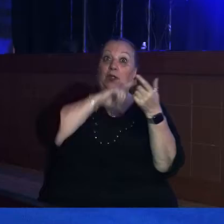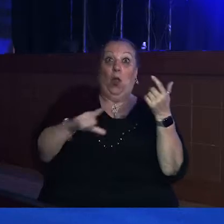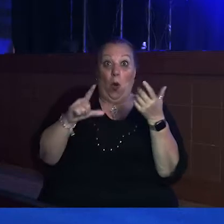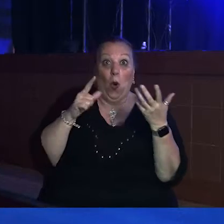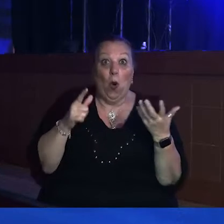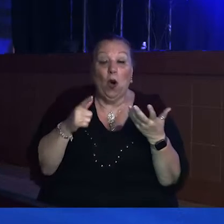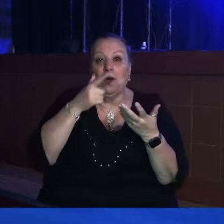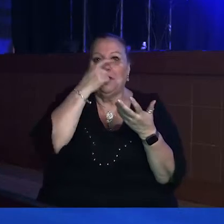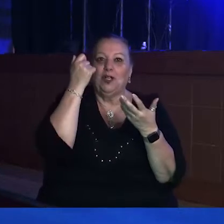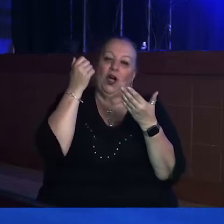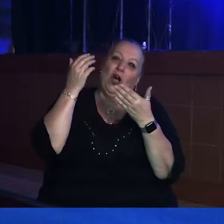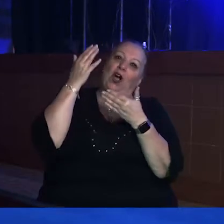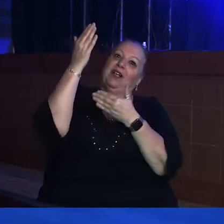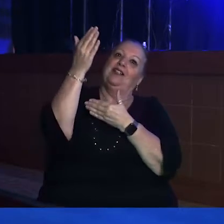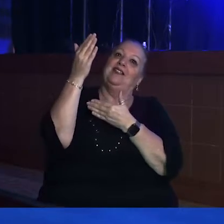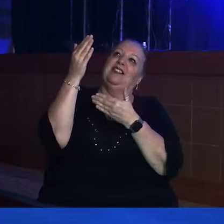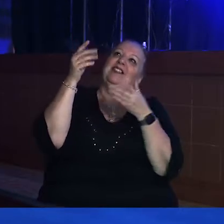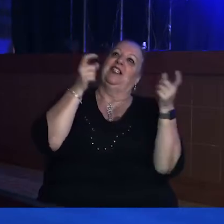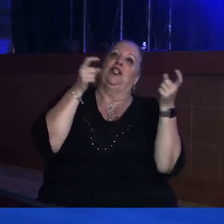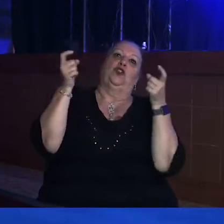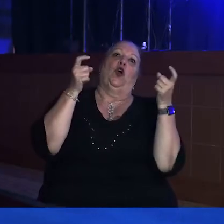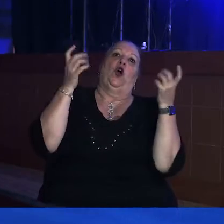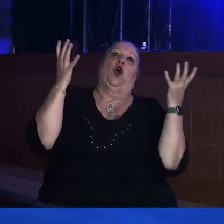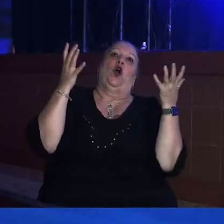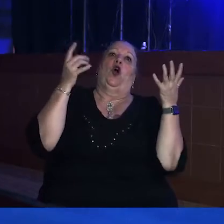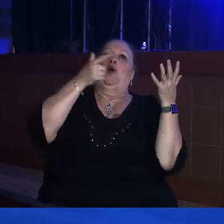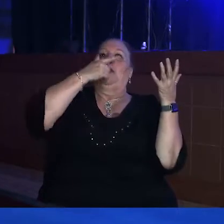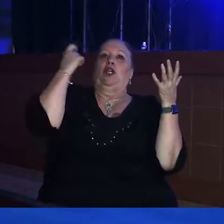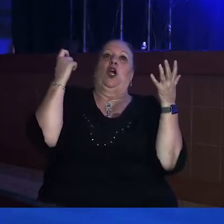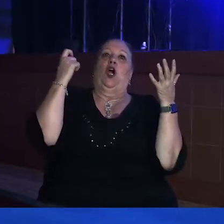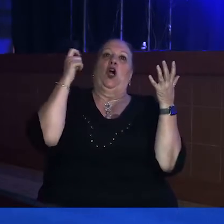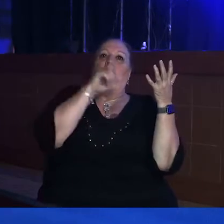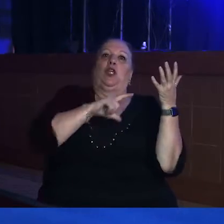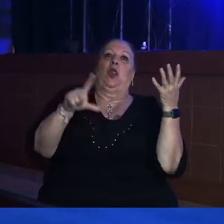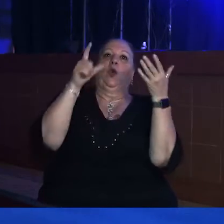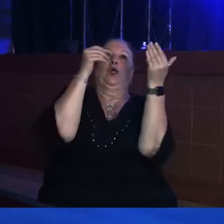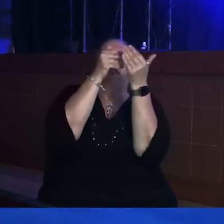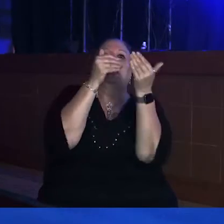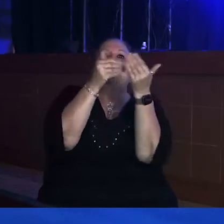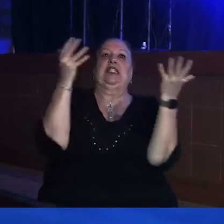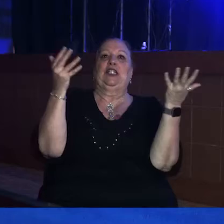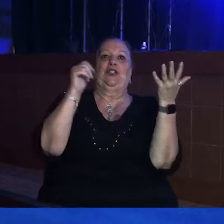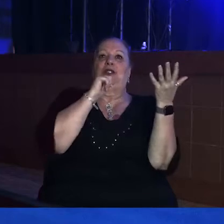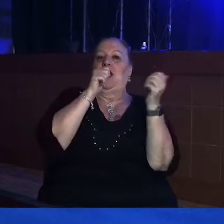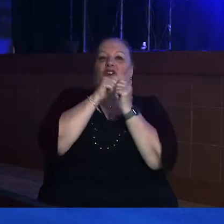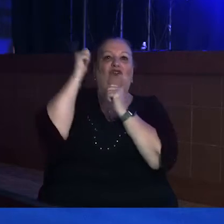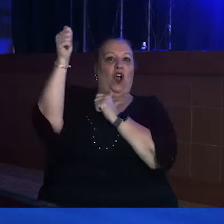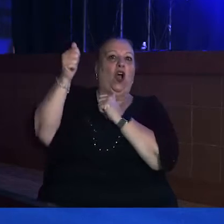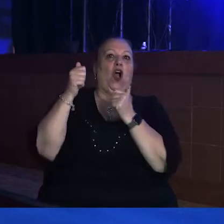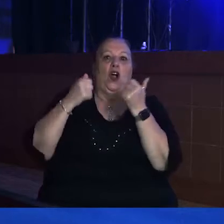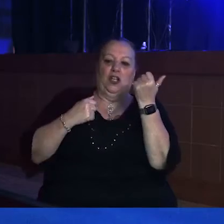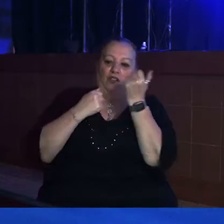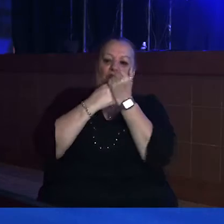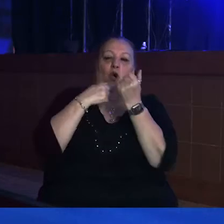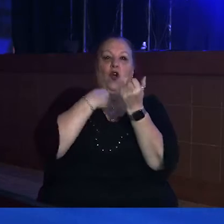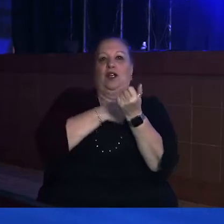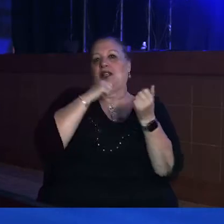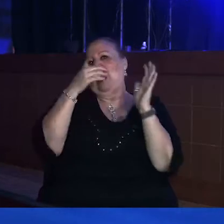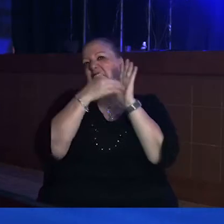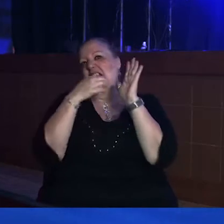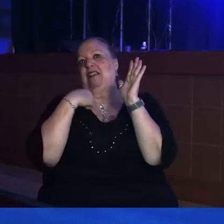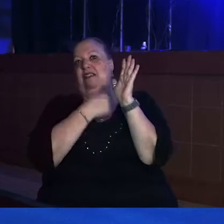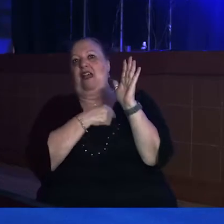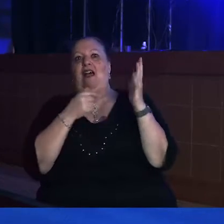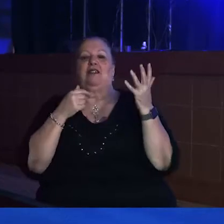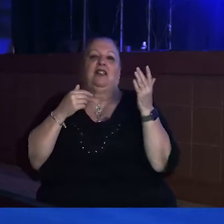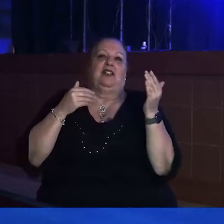He's in control, because the Lord is near. He's not far away. He's for us. He's not against us. He's as close